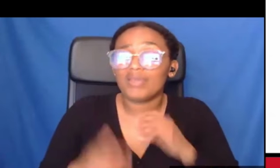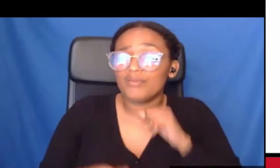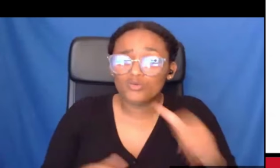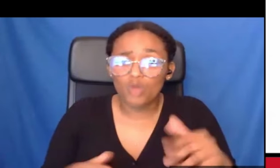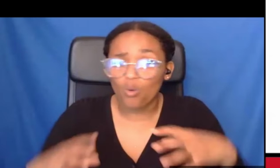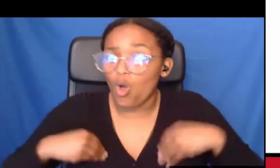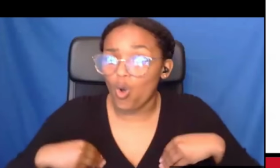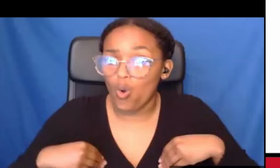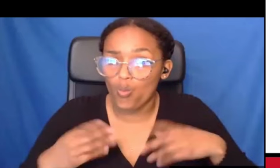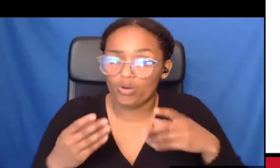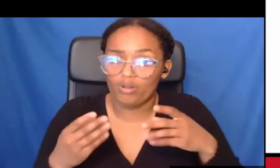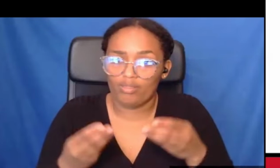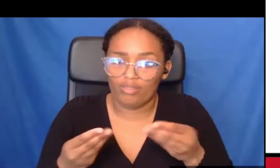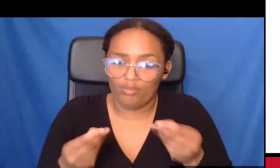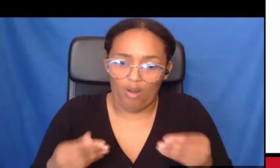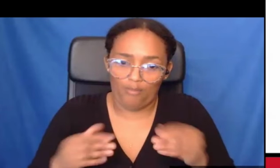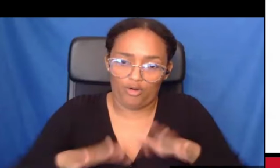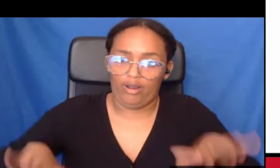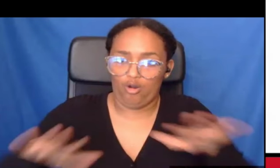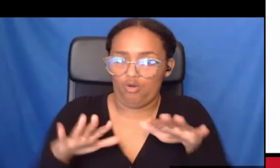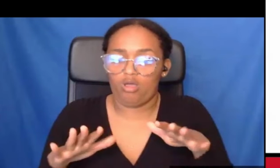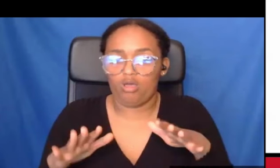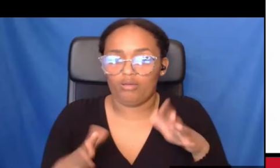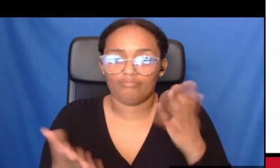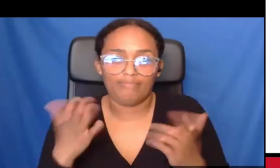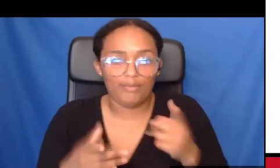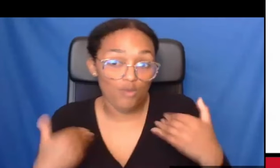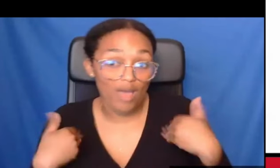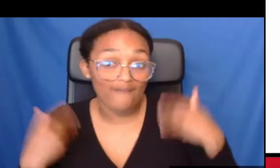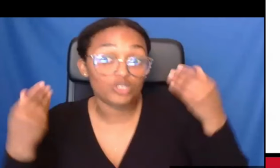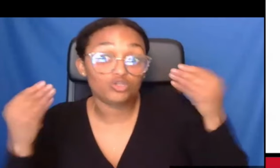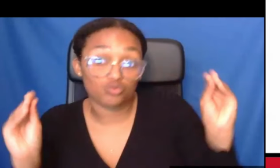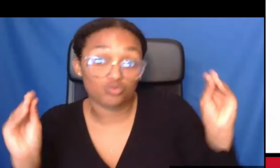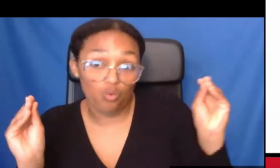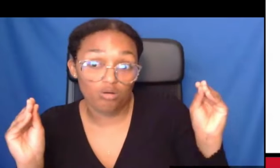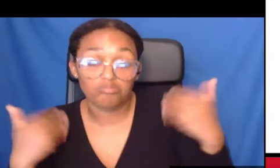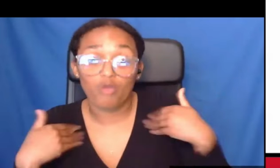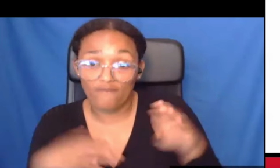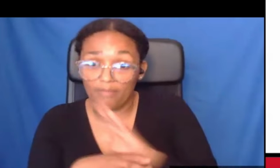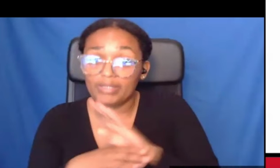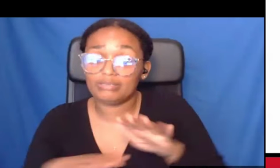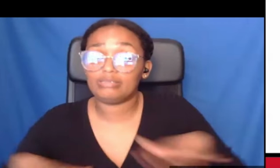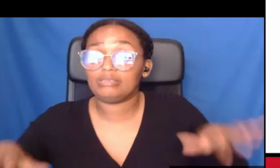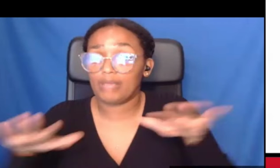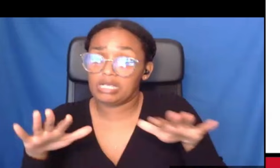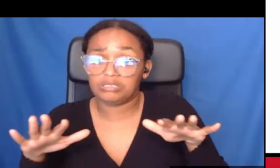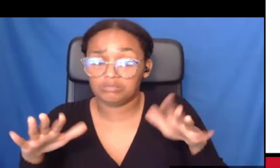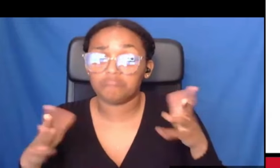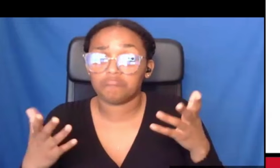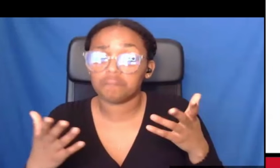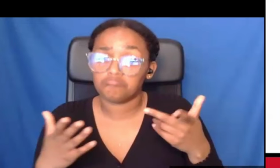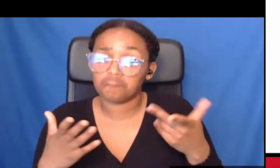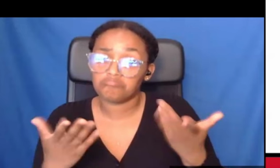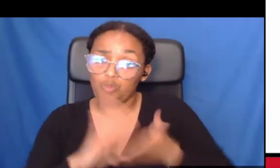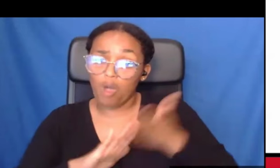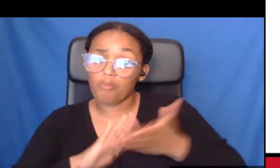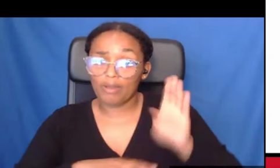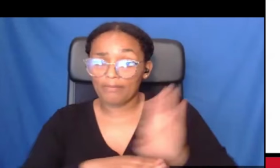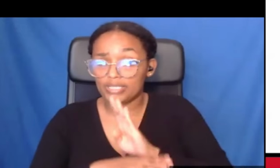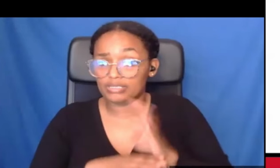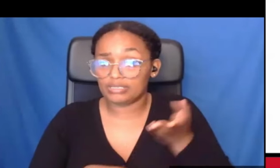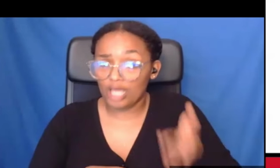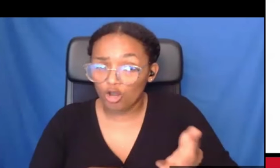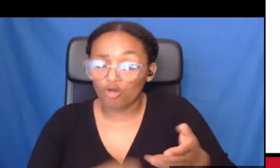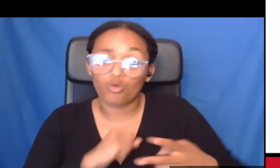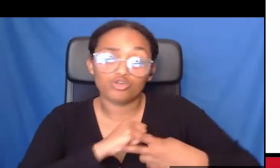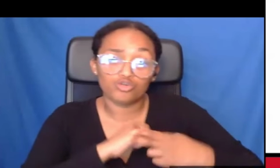you have a store, you actually have, a business space, et cetera, that you operate on. operate out of, or storage, etc. You may or